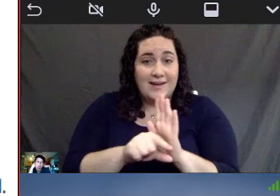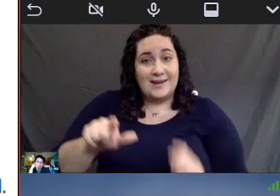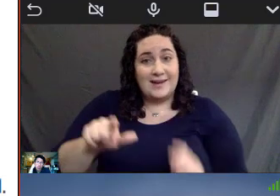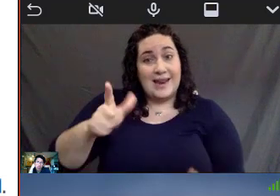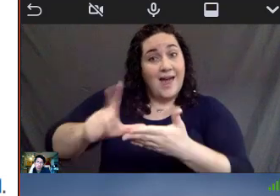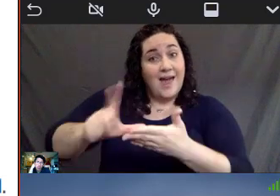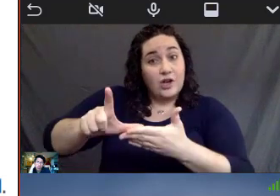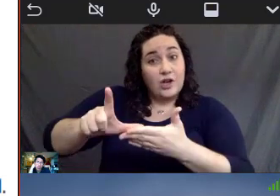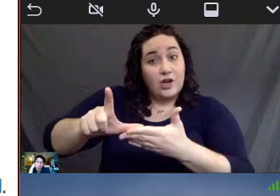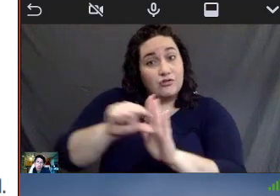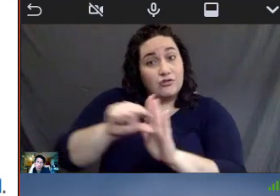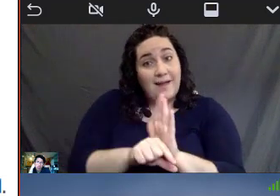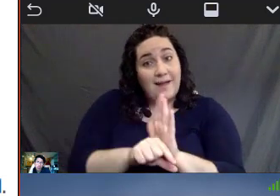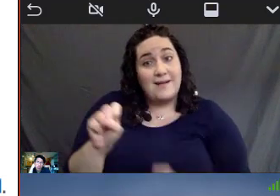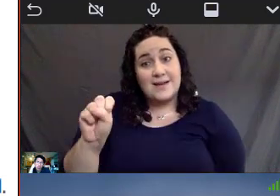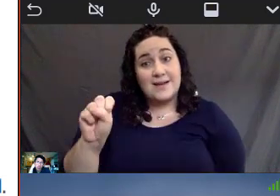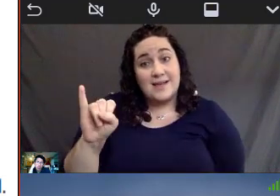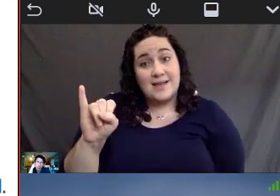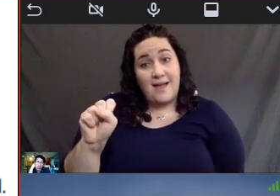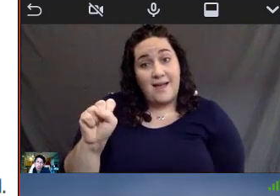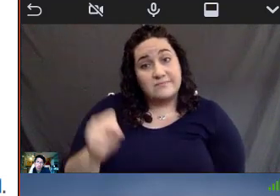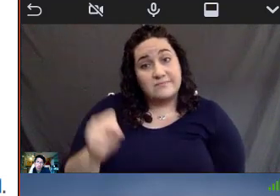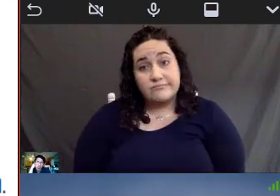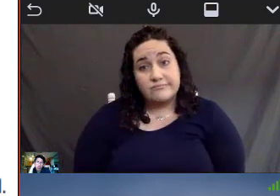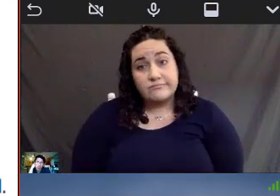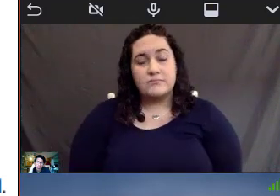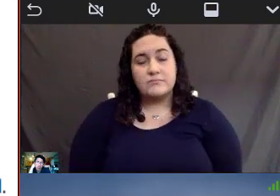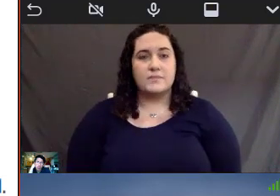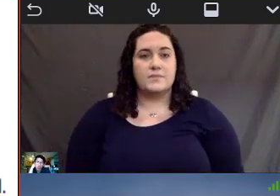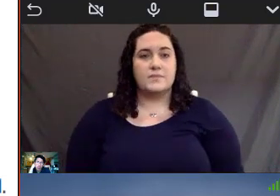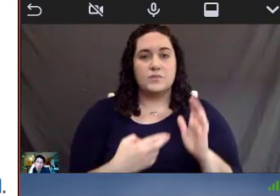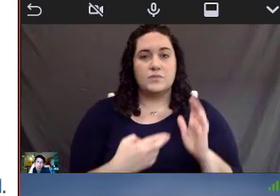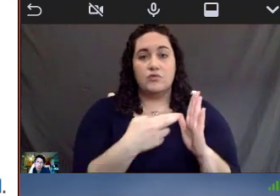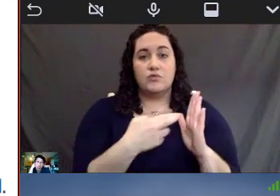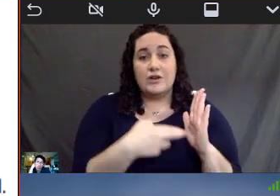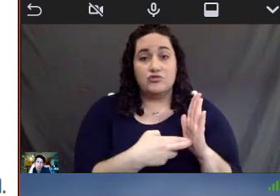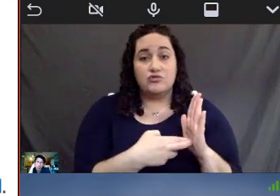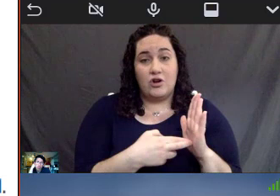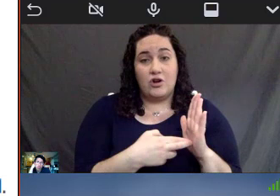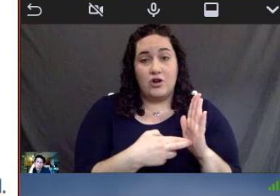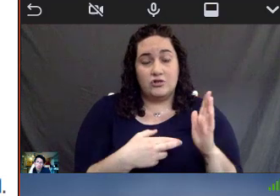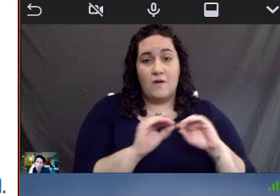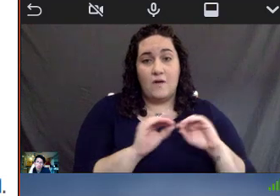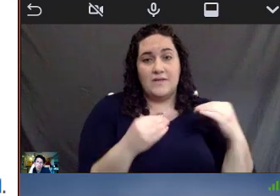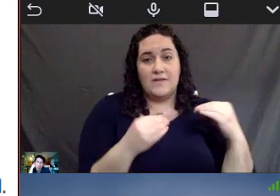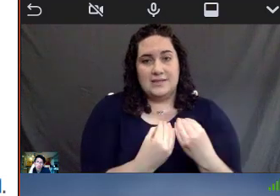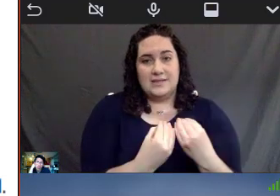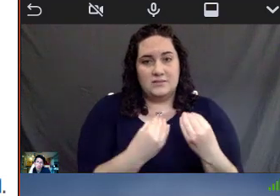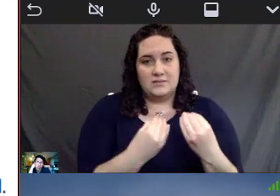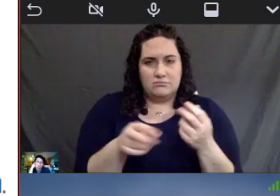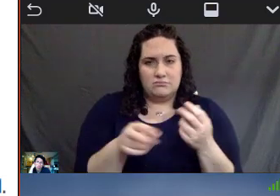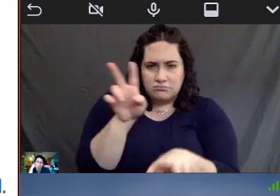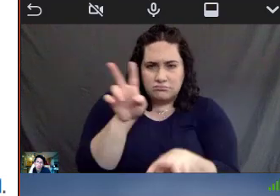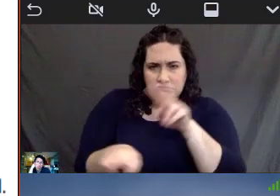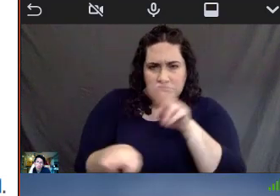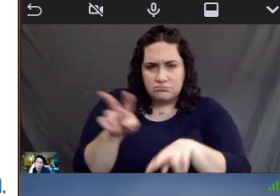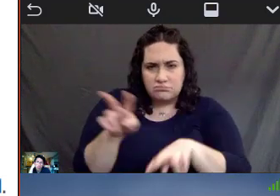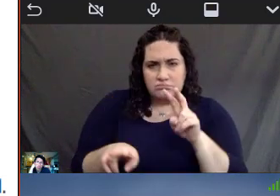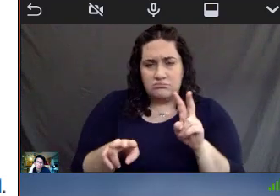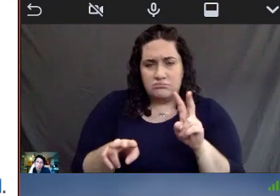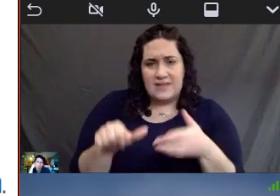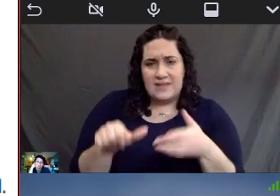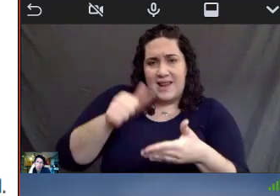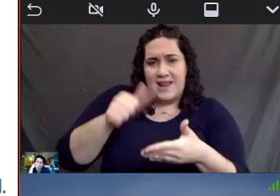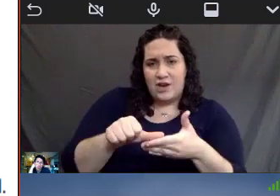then do some binning to see what those letter grades amount to in this satisfactory pass or